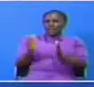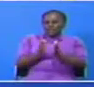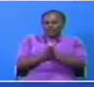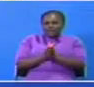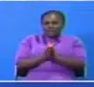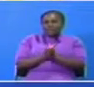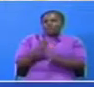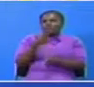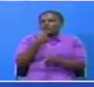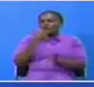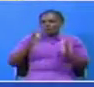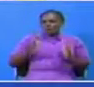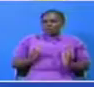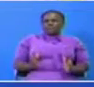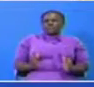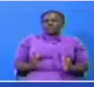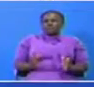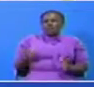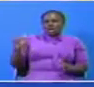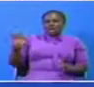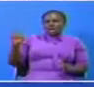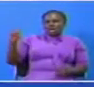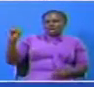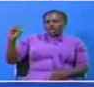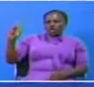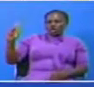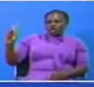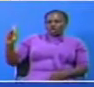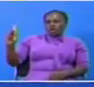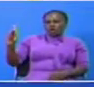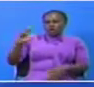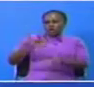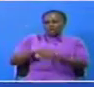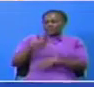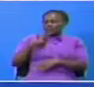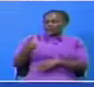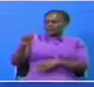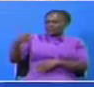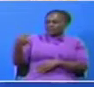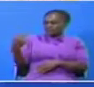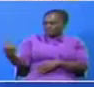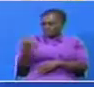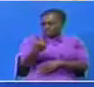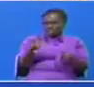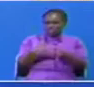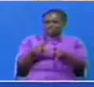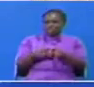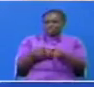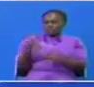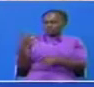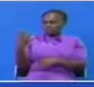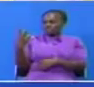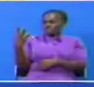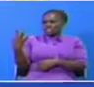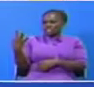Hashim Sempala, as well as Gor Mahia's Enoch Agwanda to win 100,000 shillings and a 43-inch LG